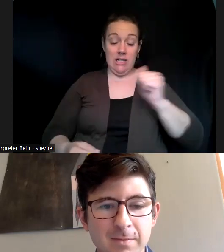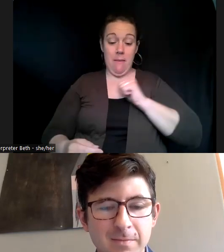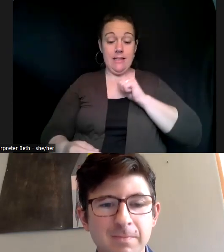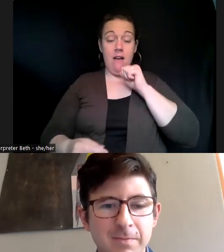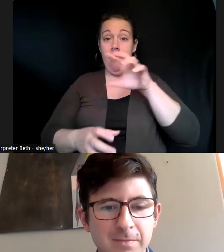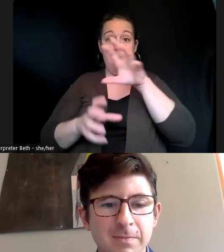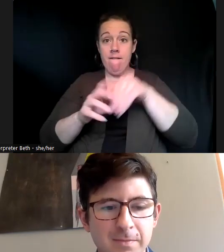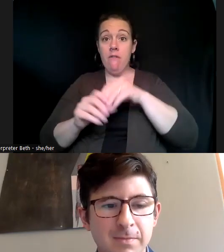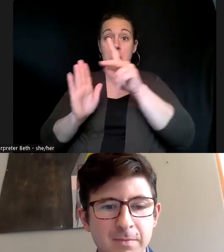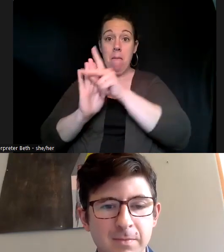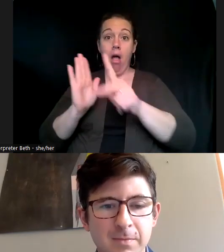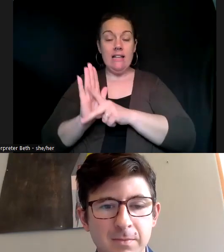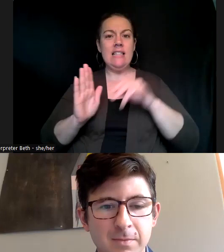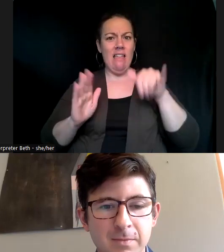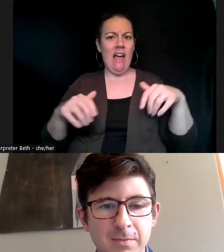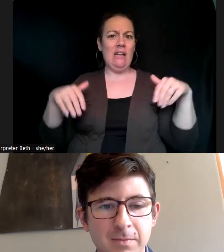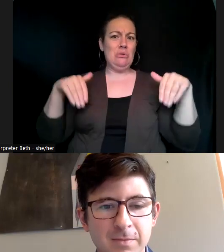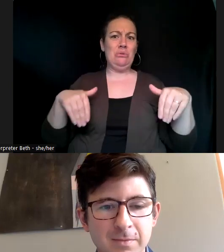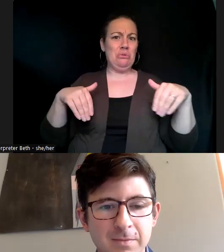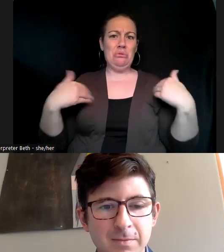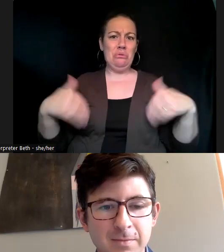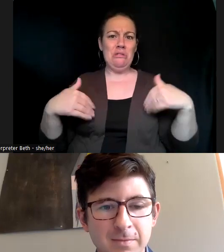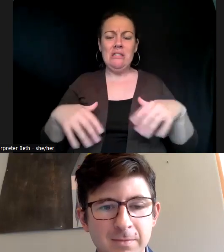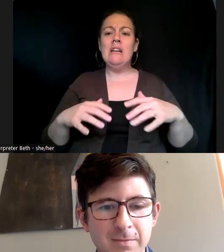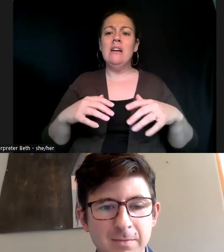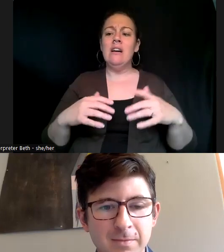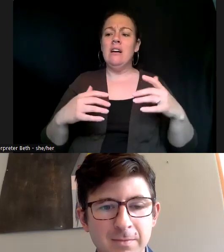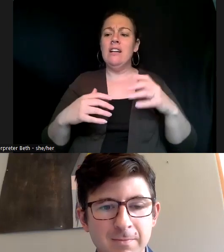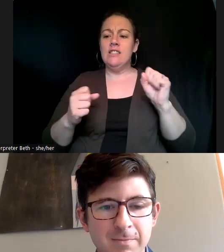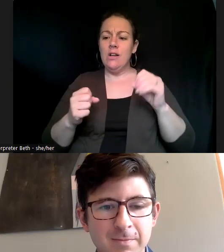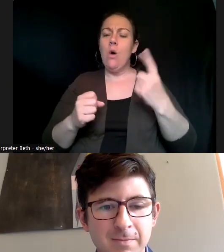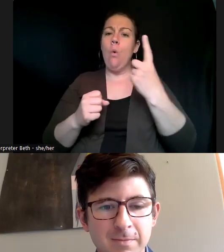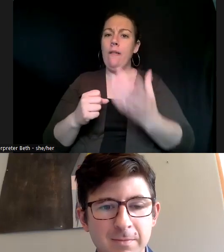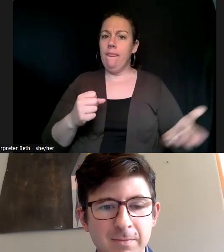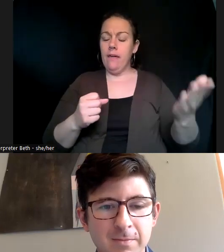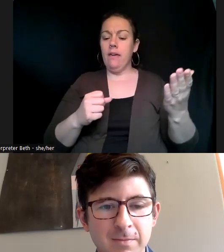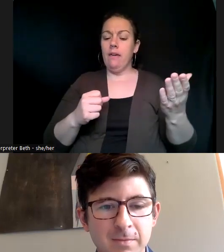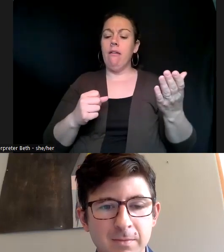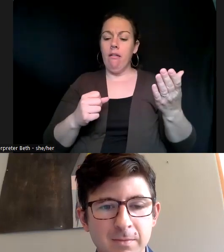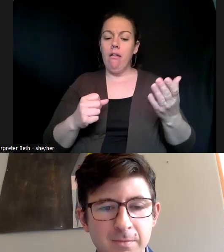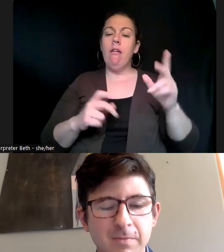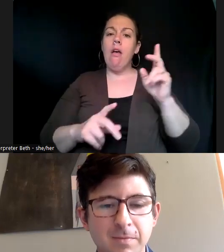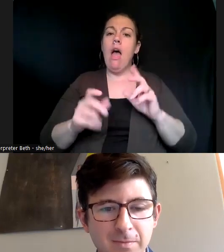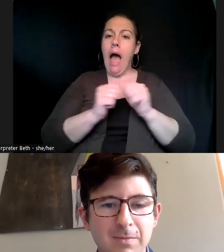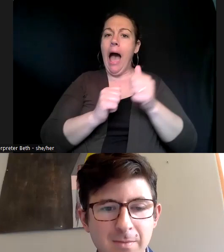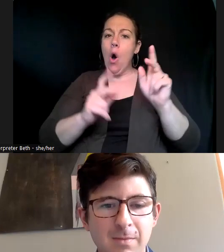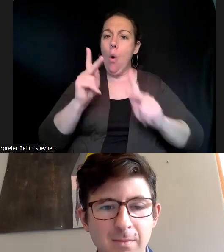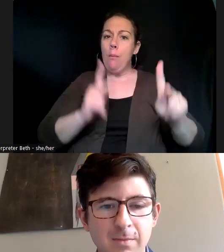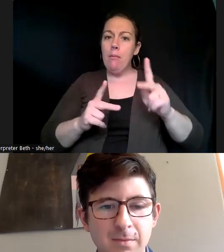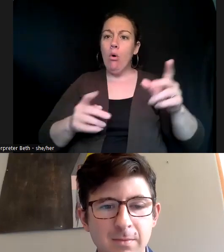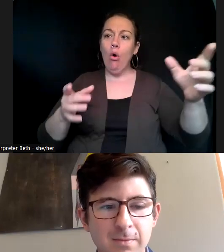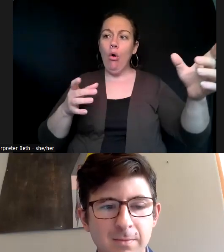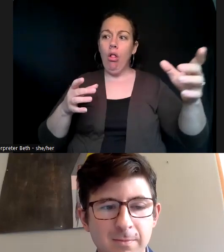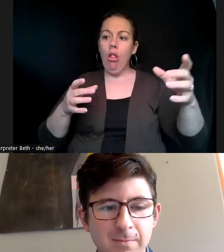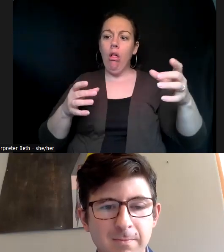daunting. So one of the many things I appreciated was the way people took information and made it